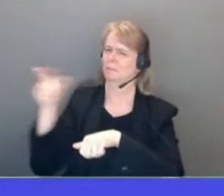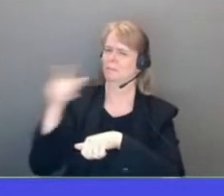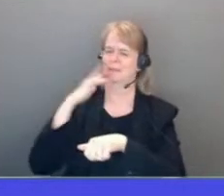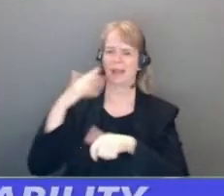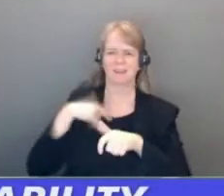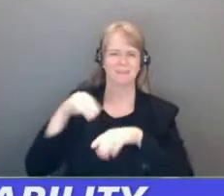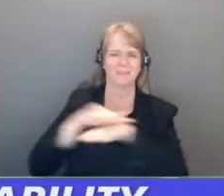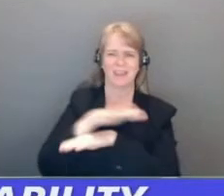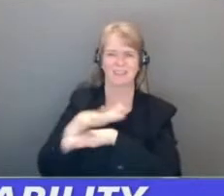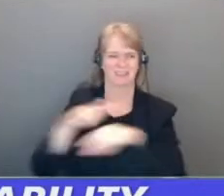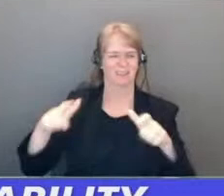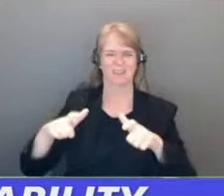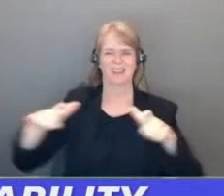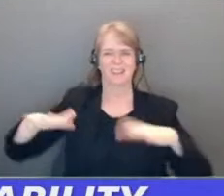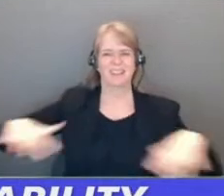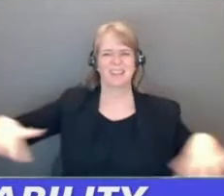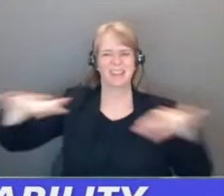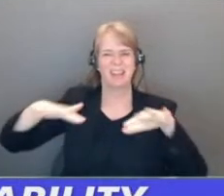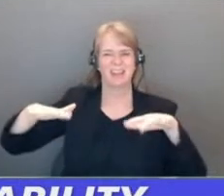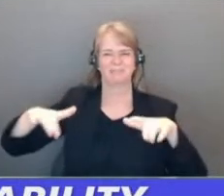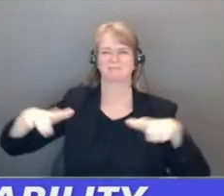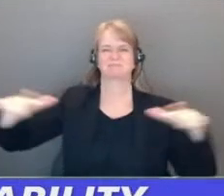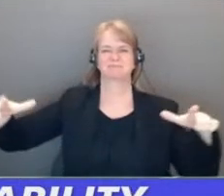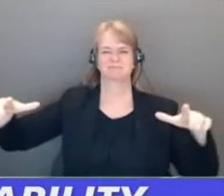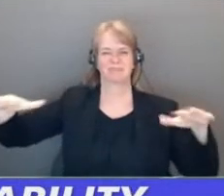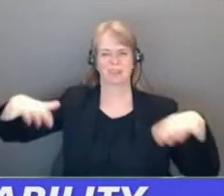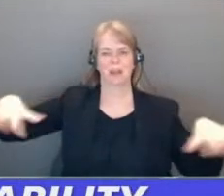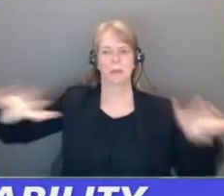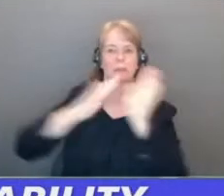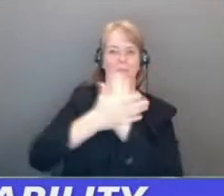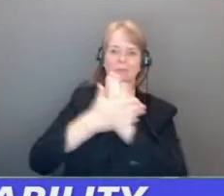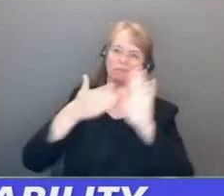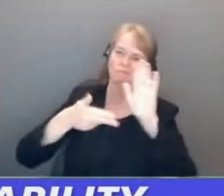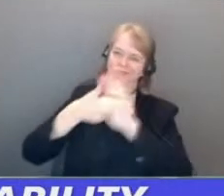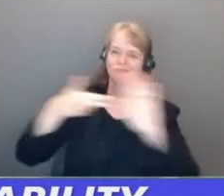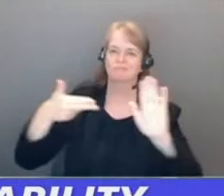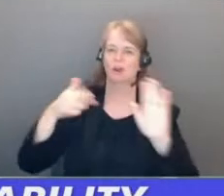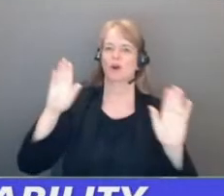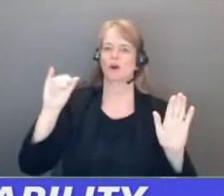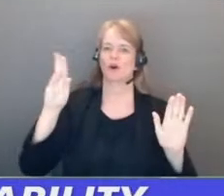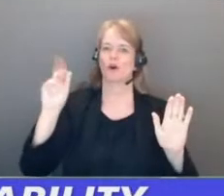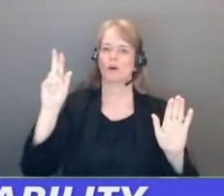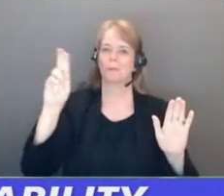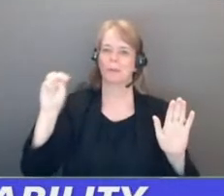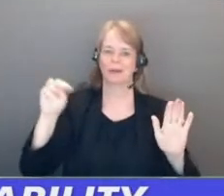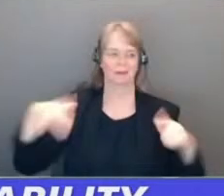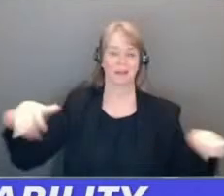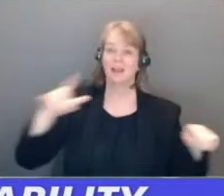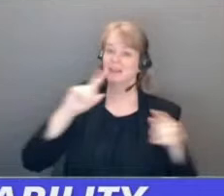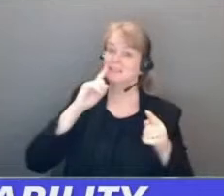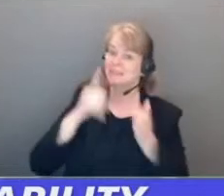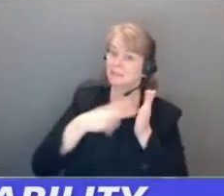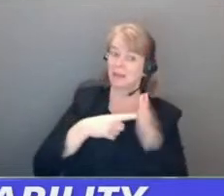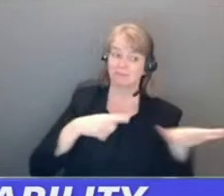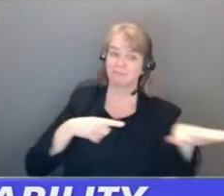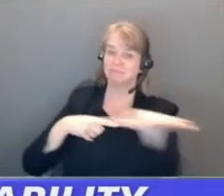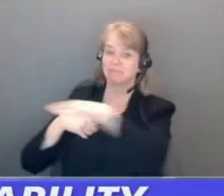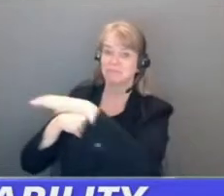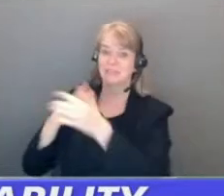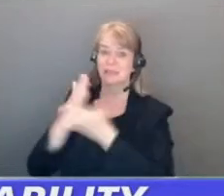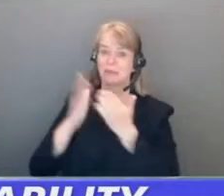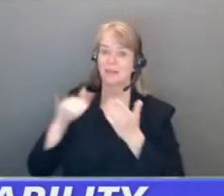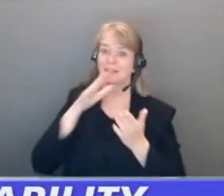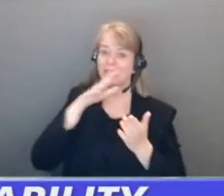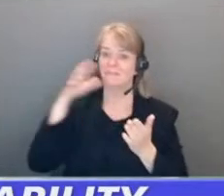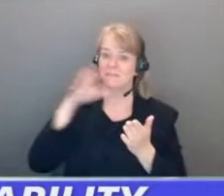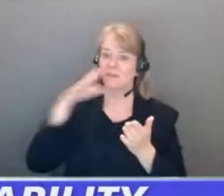some cases agricultural land, into the urban boundary. So, we're not alone, unfortunately, but the province seems to like to